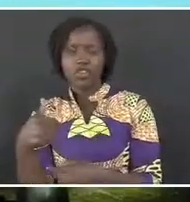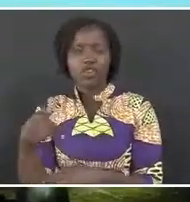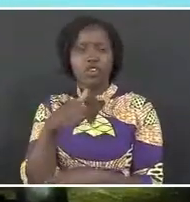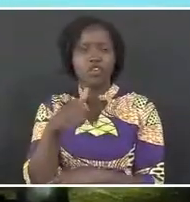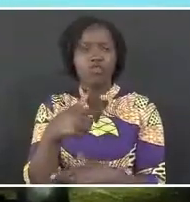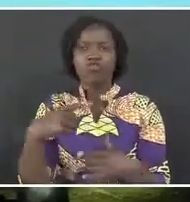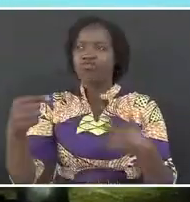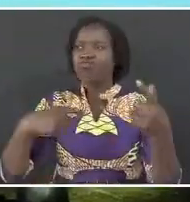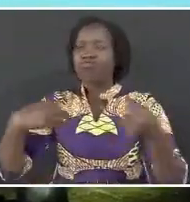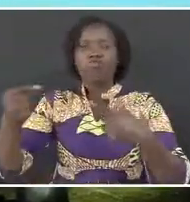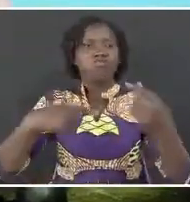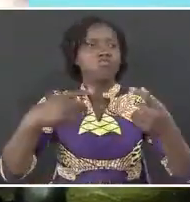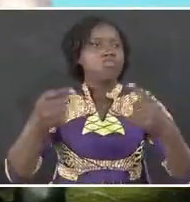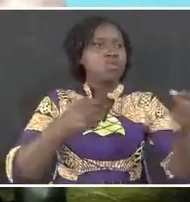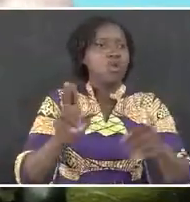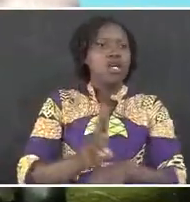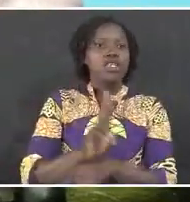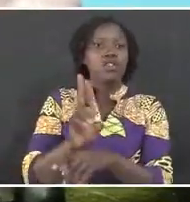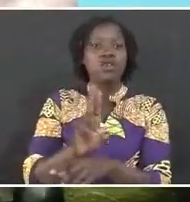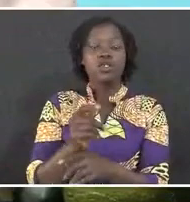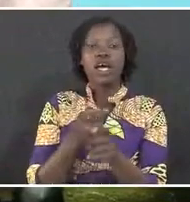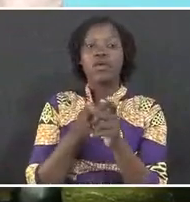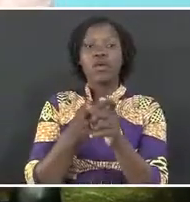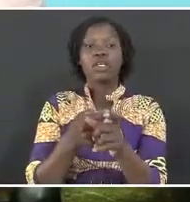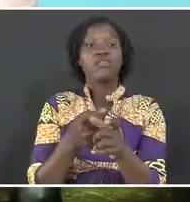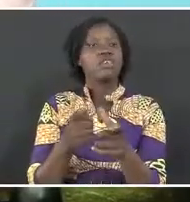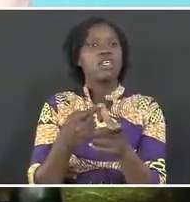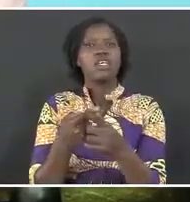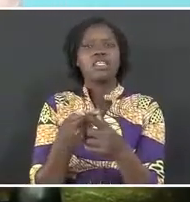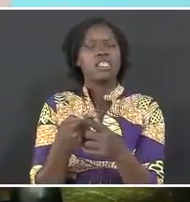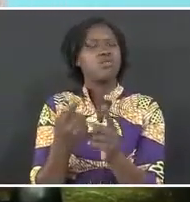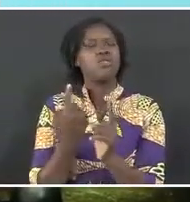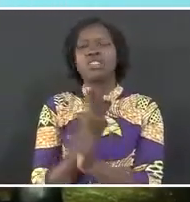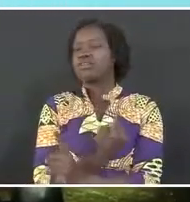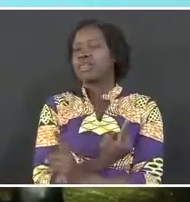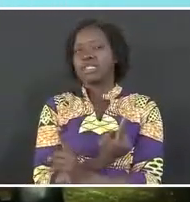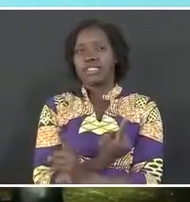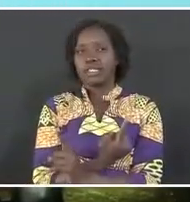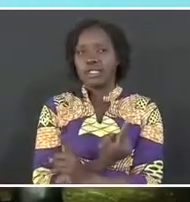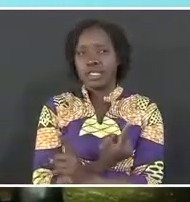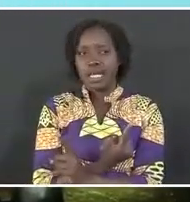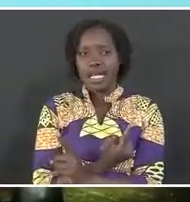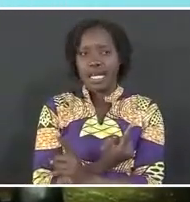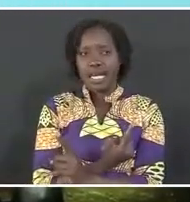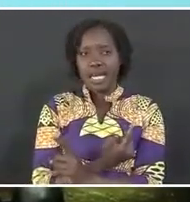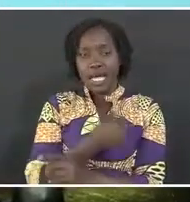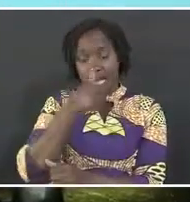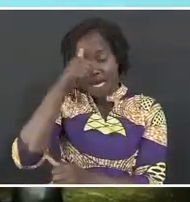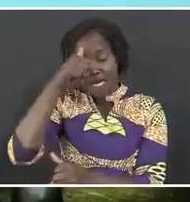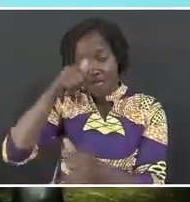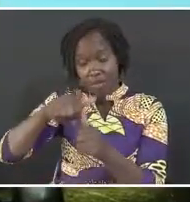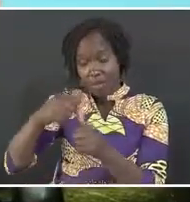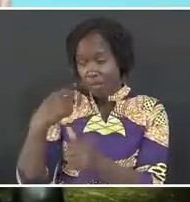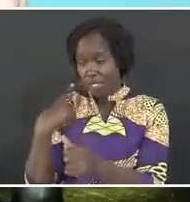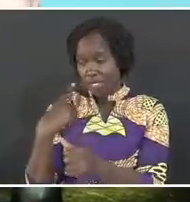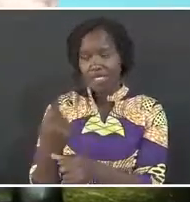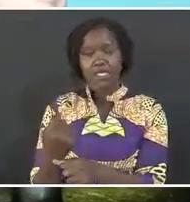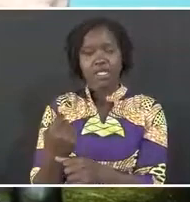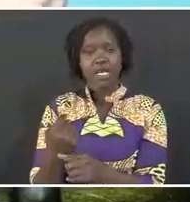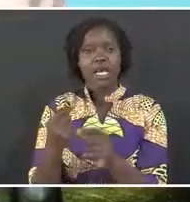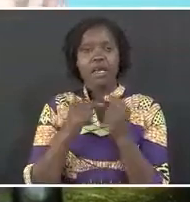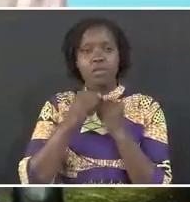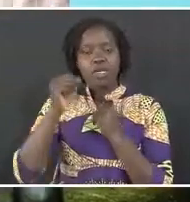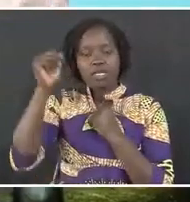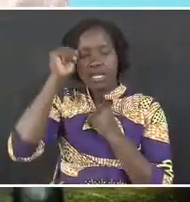to go out and use our gifts, it would be so different. I remember the other day, Pastor Akali